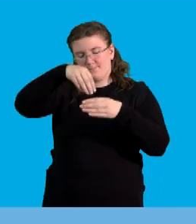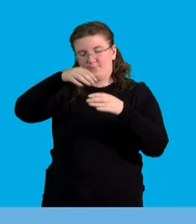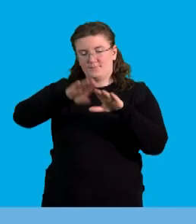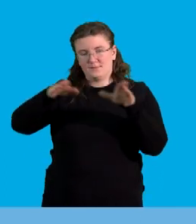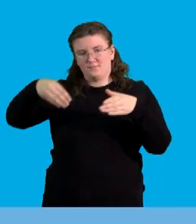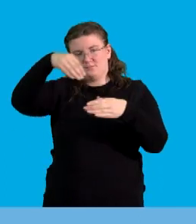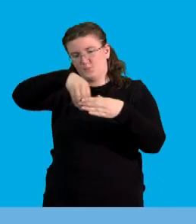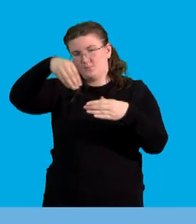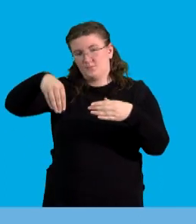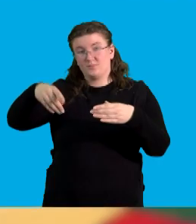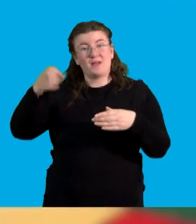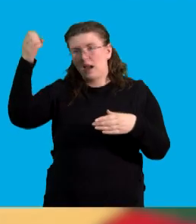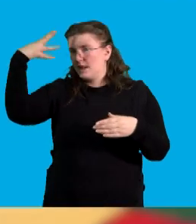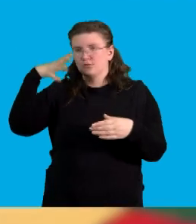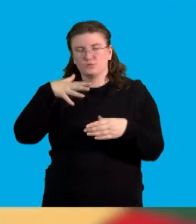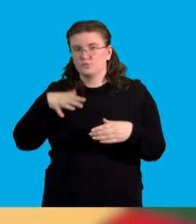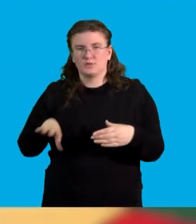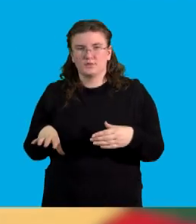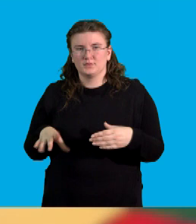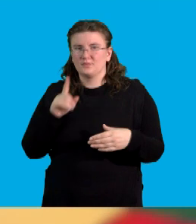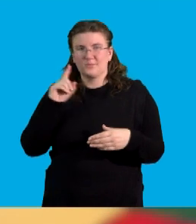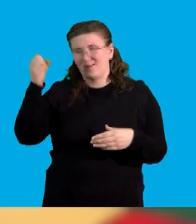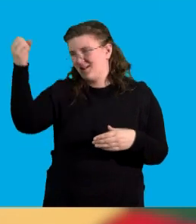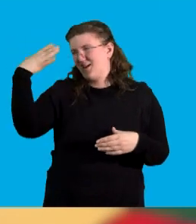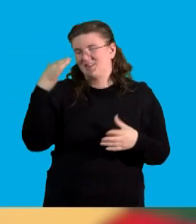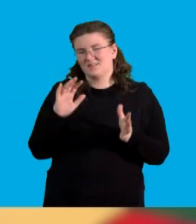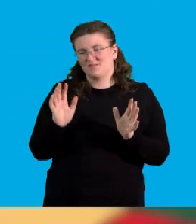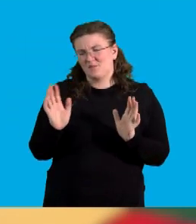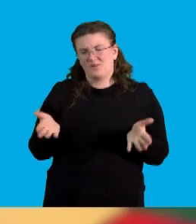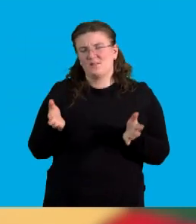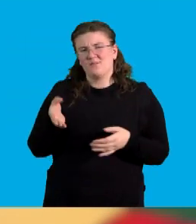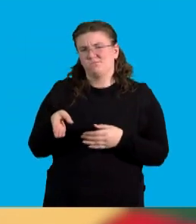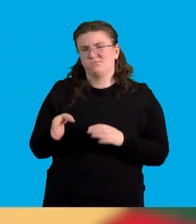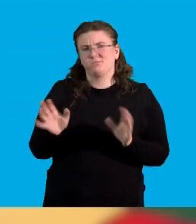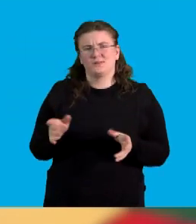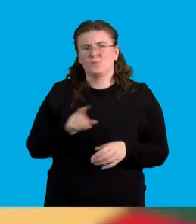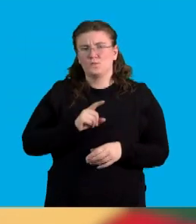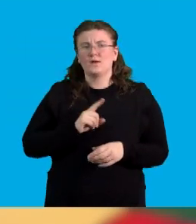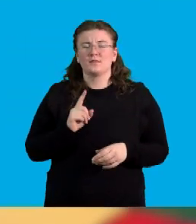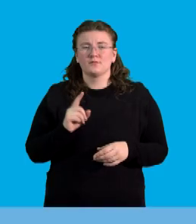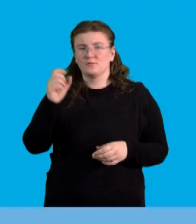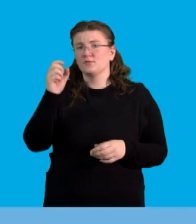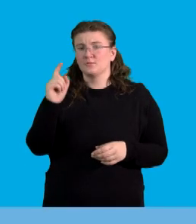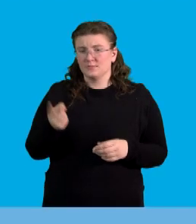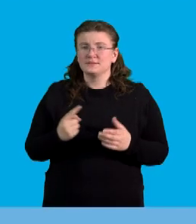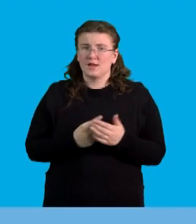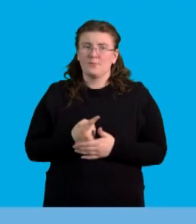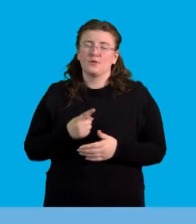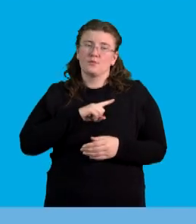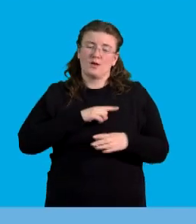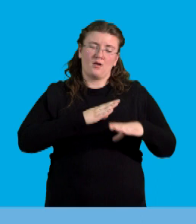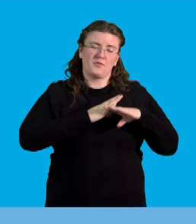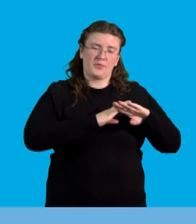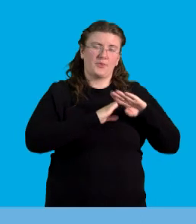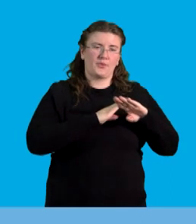the toaster. What you don't want is the light. So a light is just a byproduct. It's just there because it needs to be generated because of